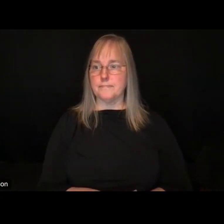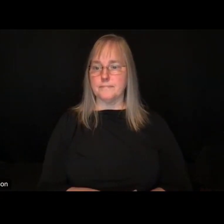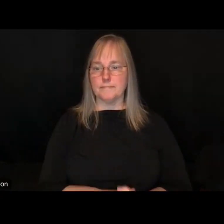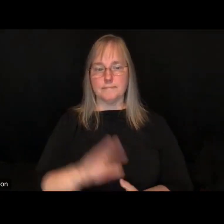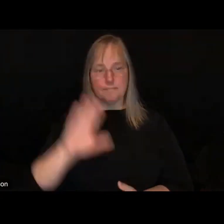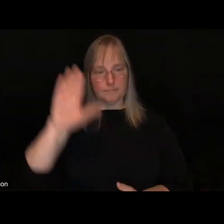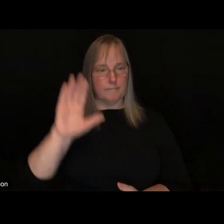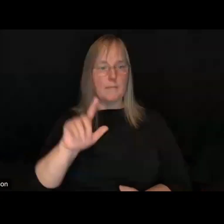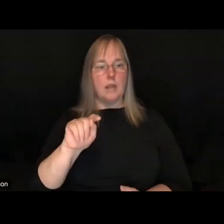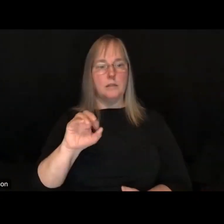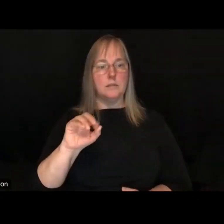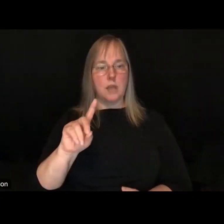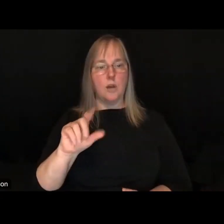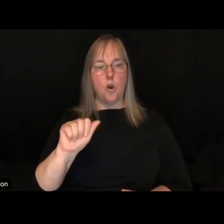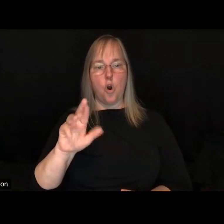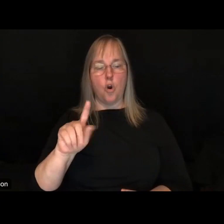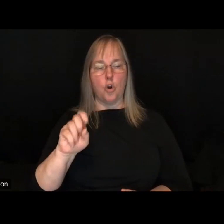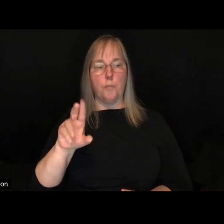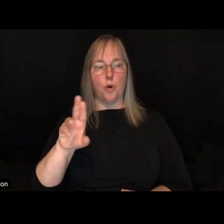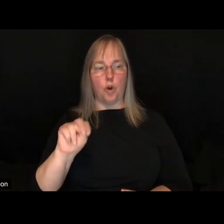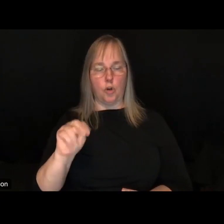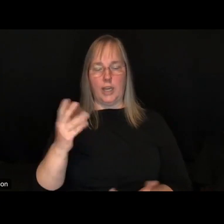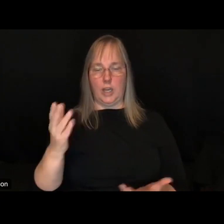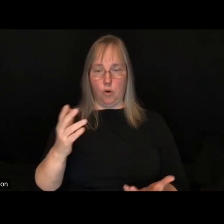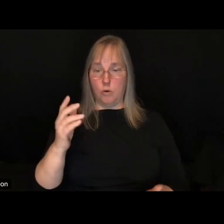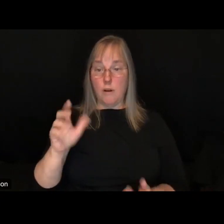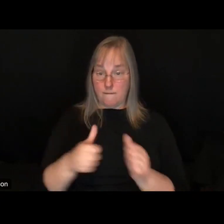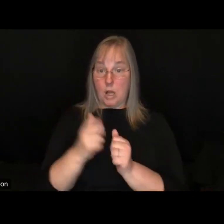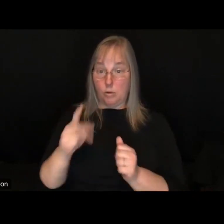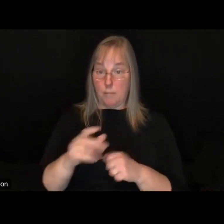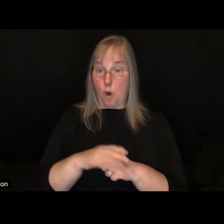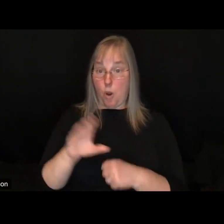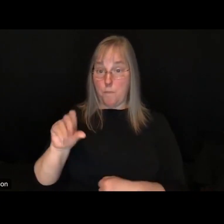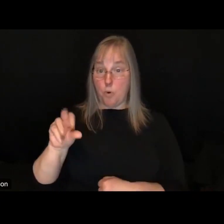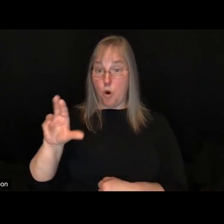Hi, Todd Arterburn here. Following up on Barbara's,